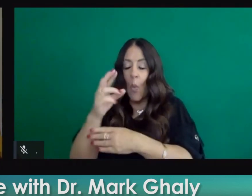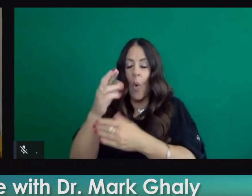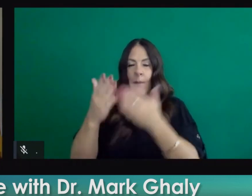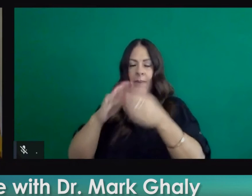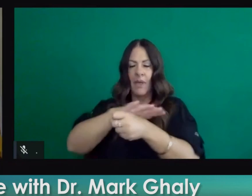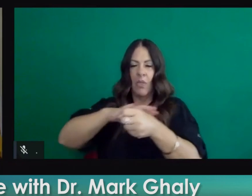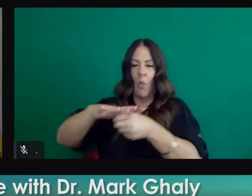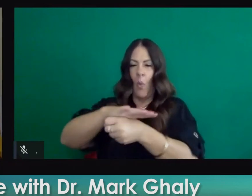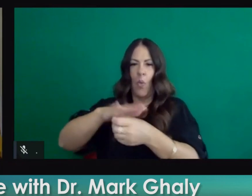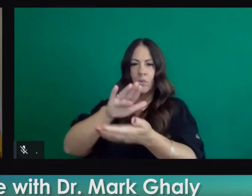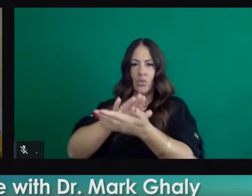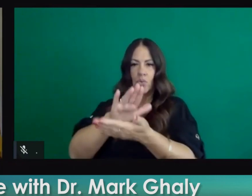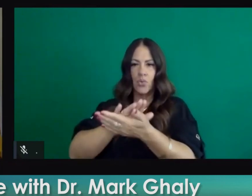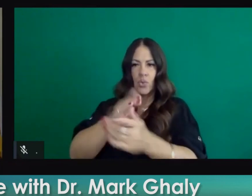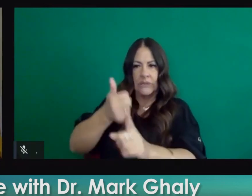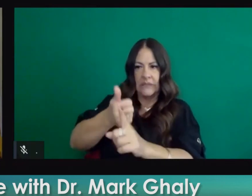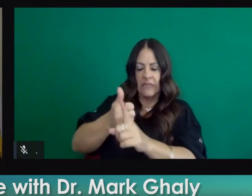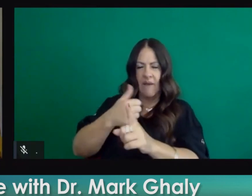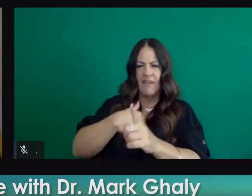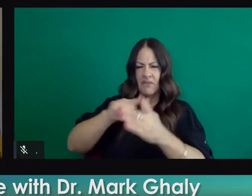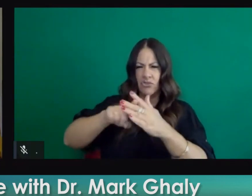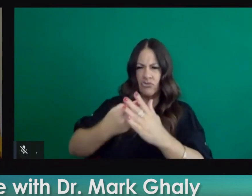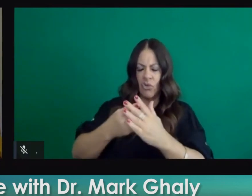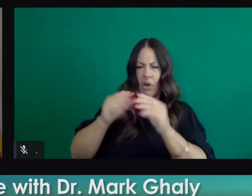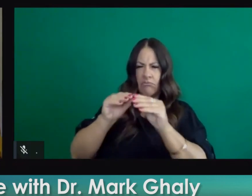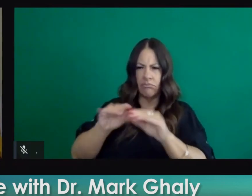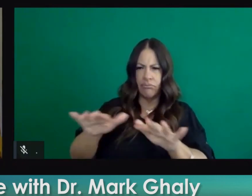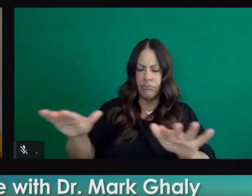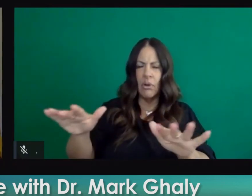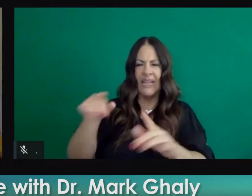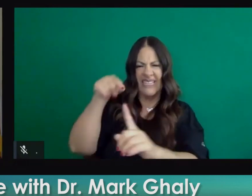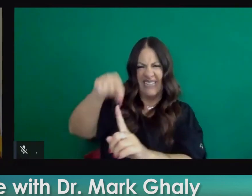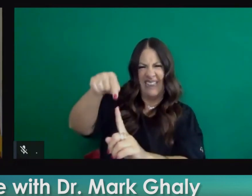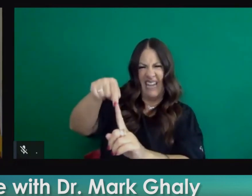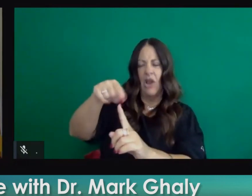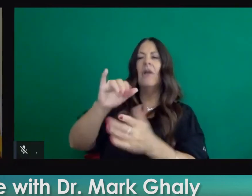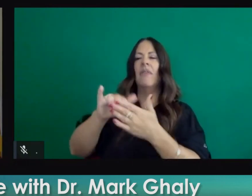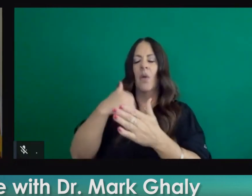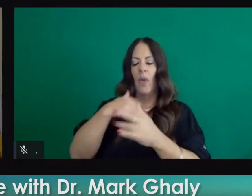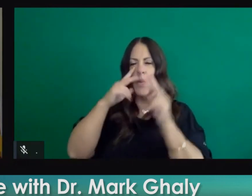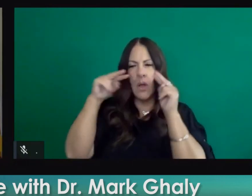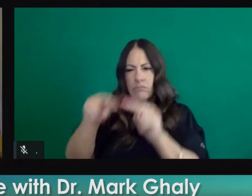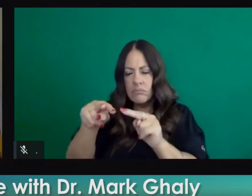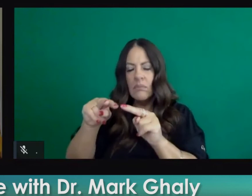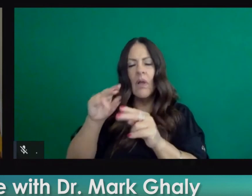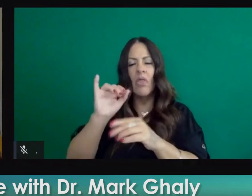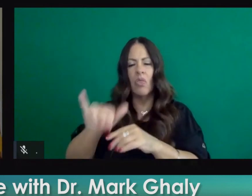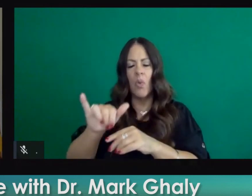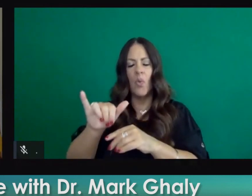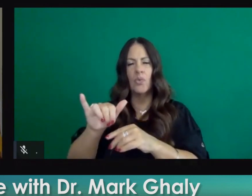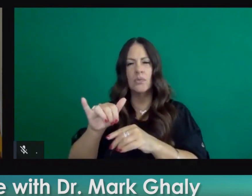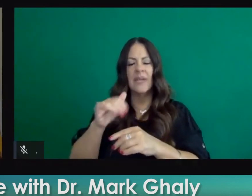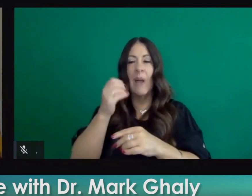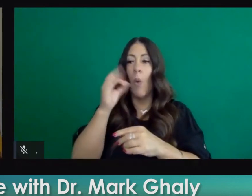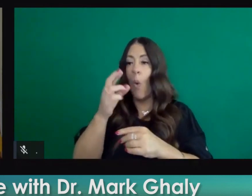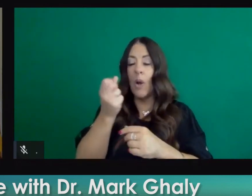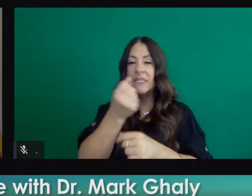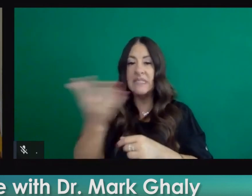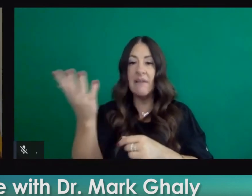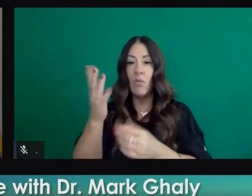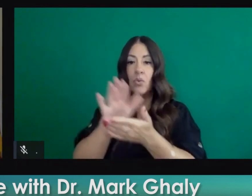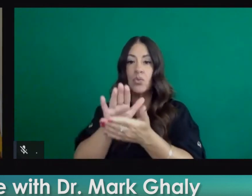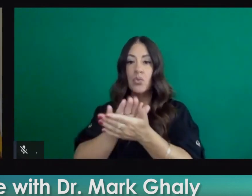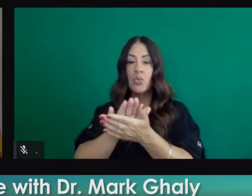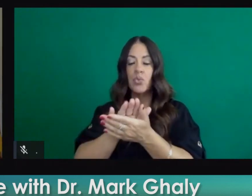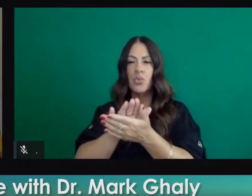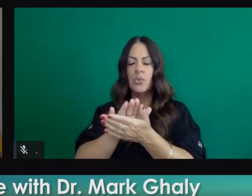may lead to the decision to close one school in a district, not the entire district. If you see multiple schools impacted within